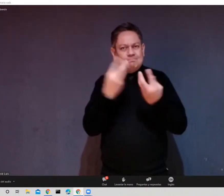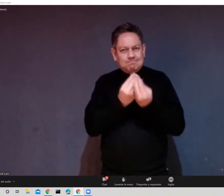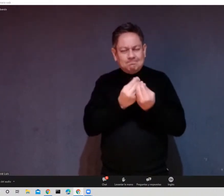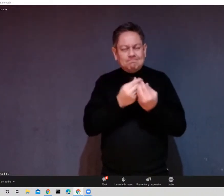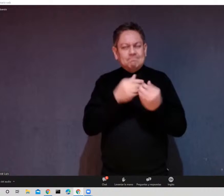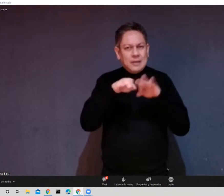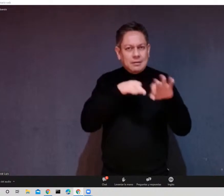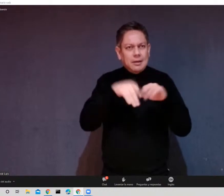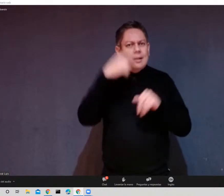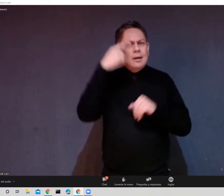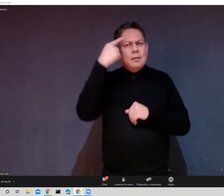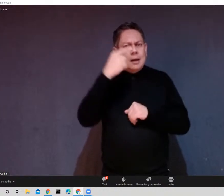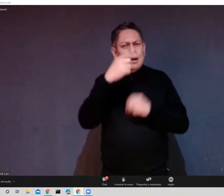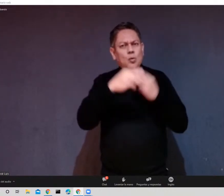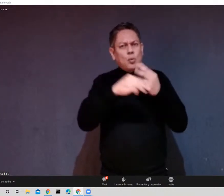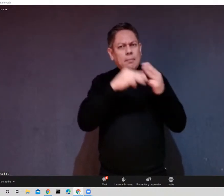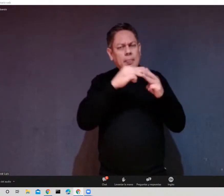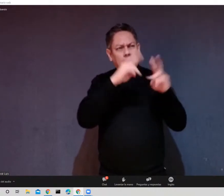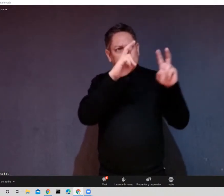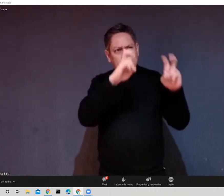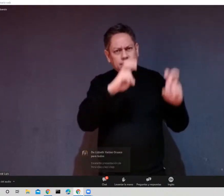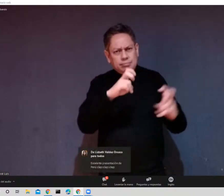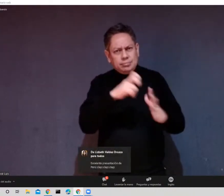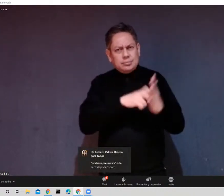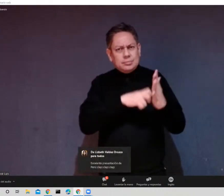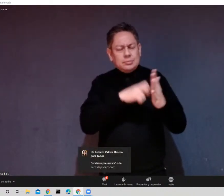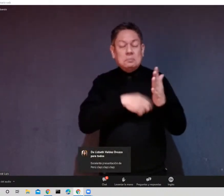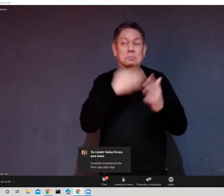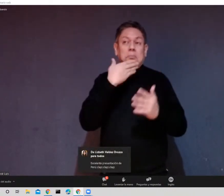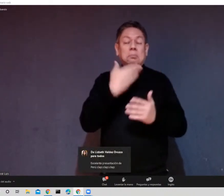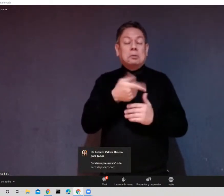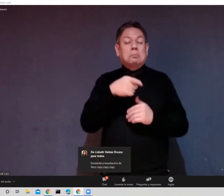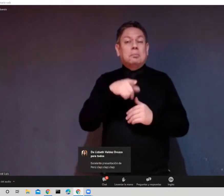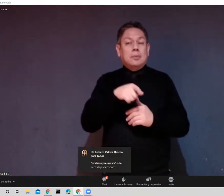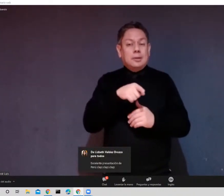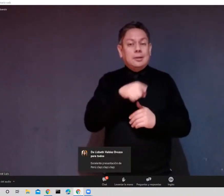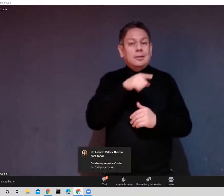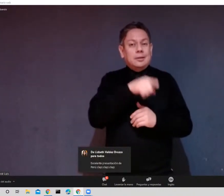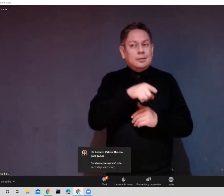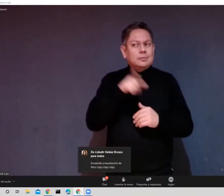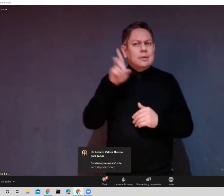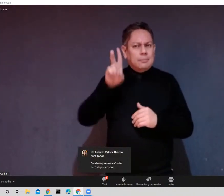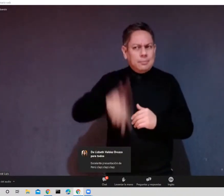joint process, reviewing your respective curriculums.